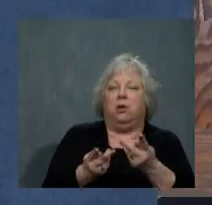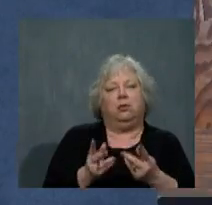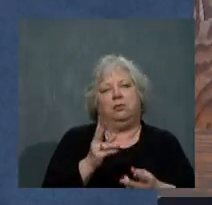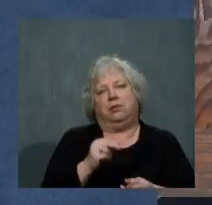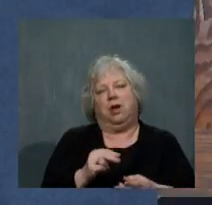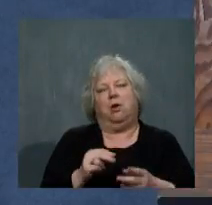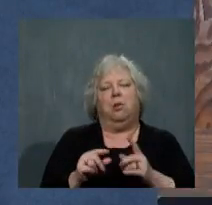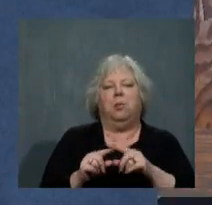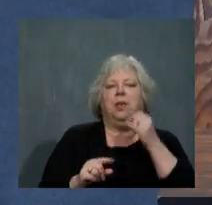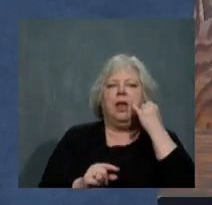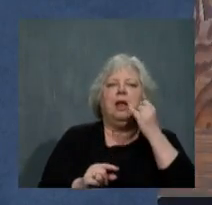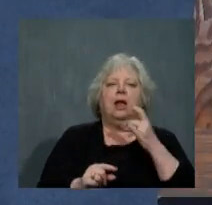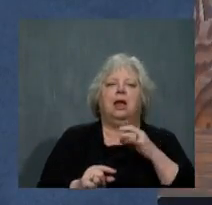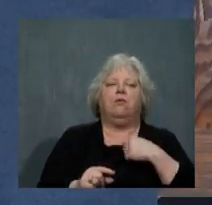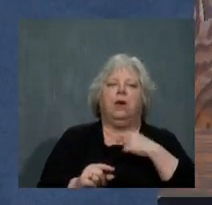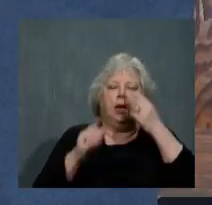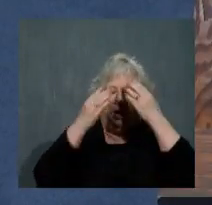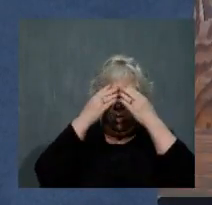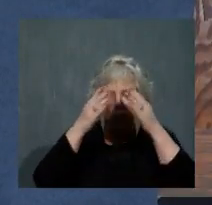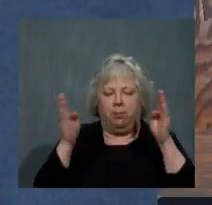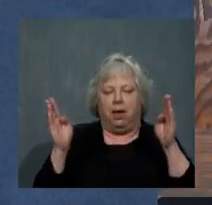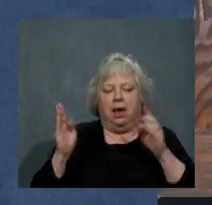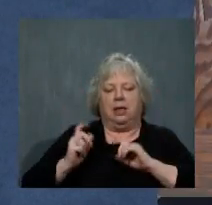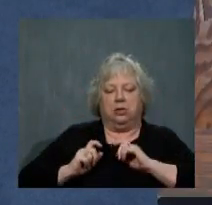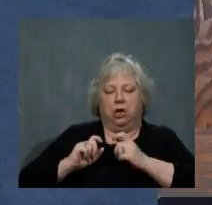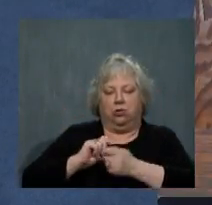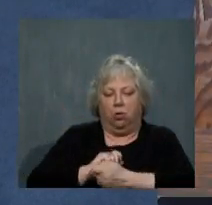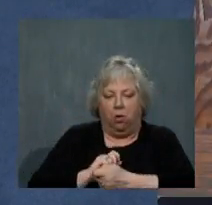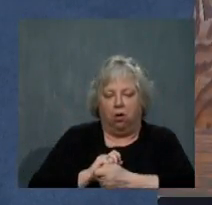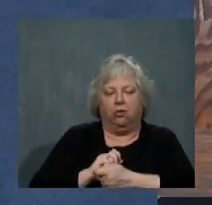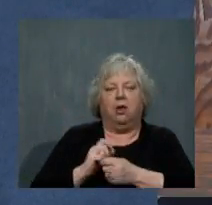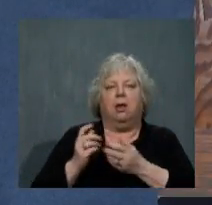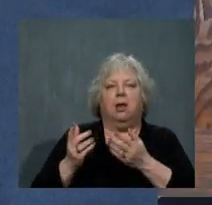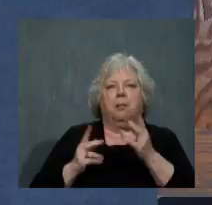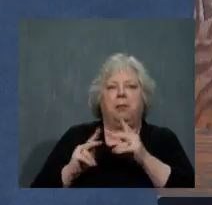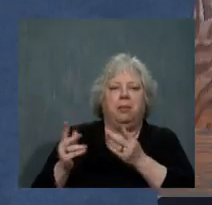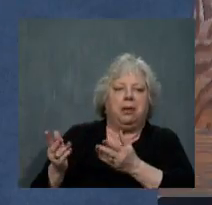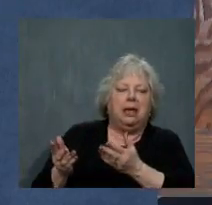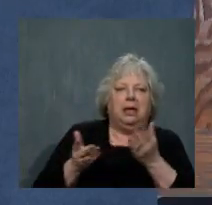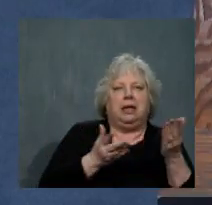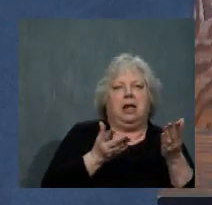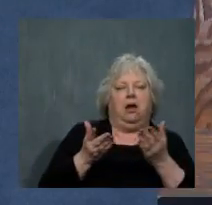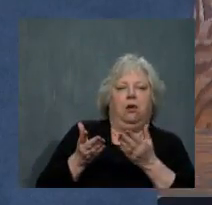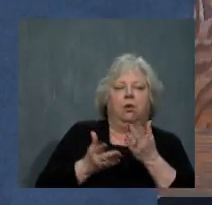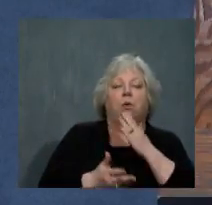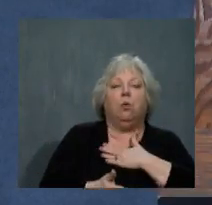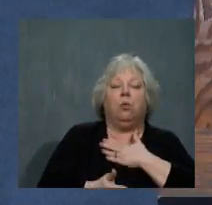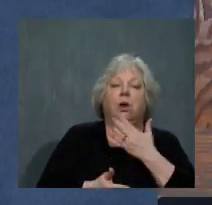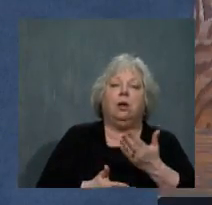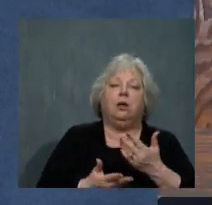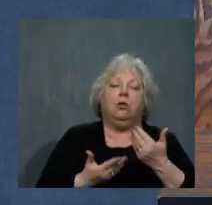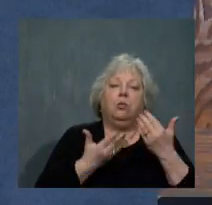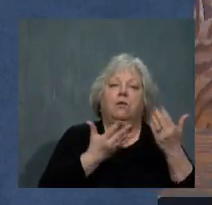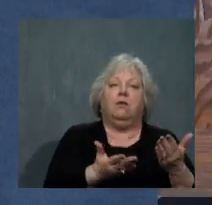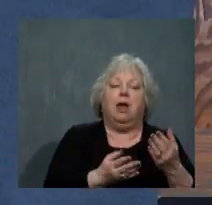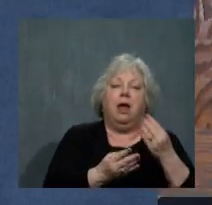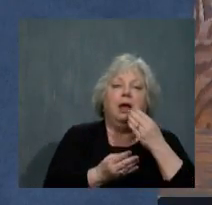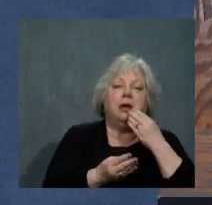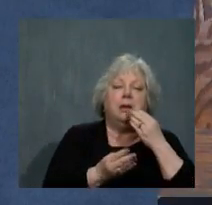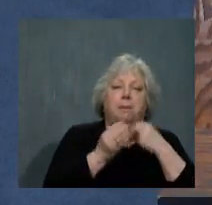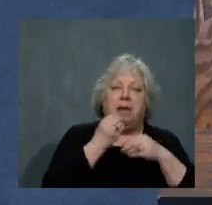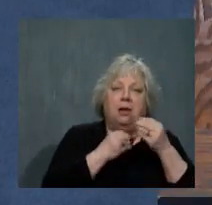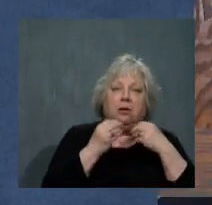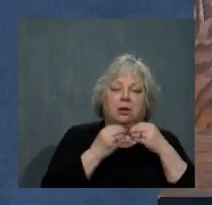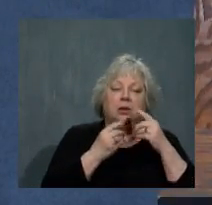idea is, if we can open minds and change hearts by getting people there willing to provide meals to